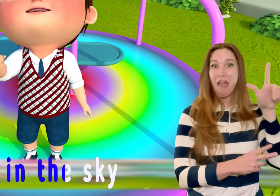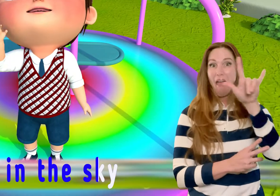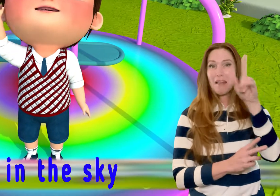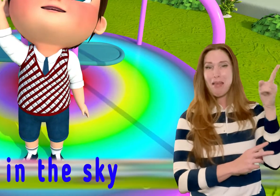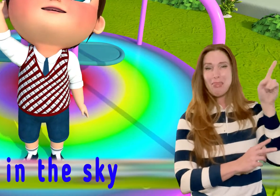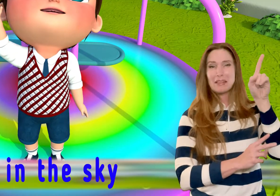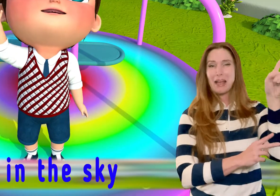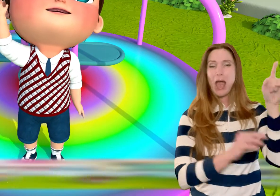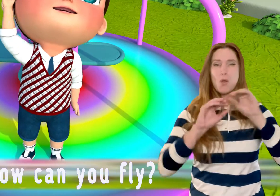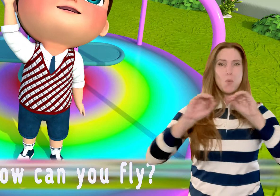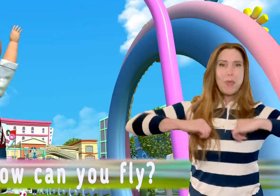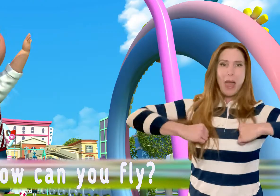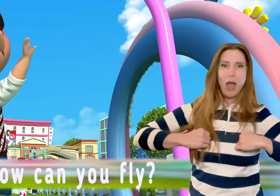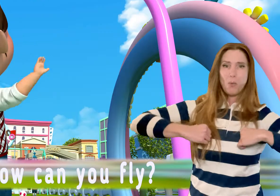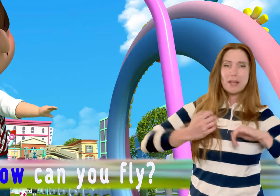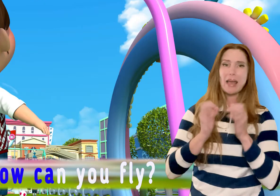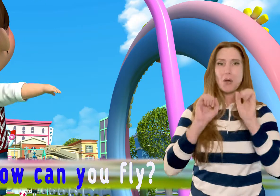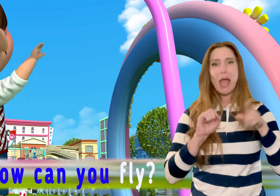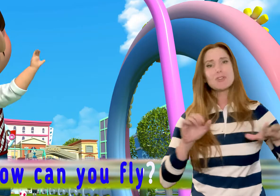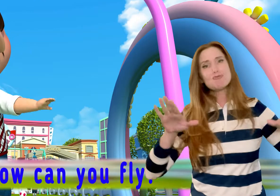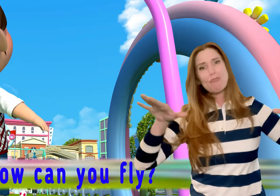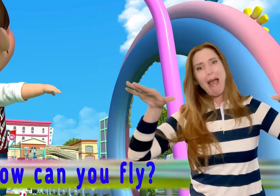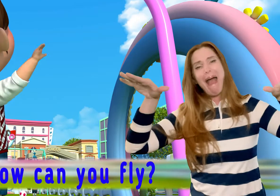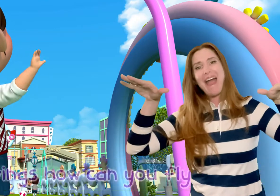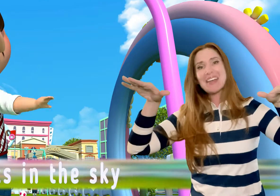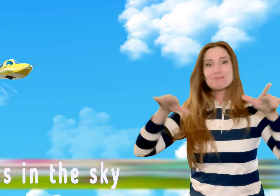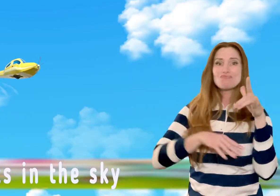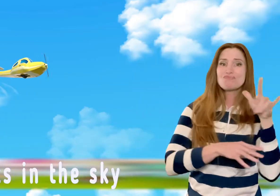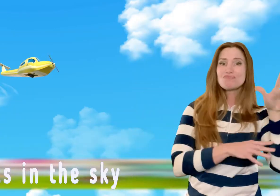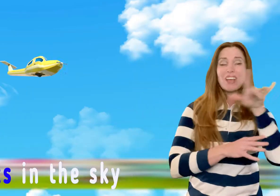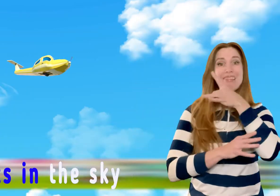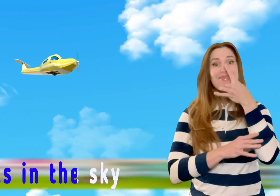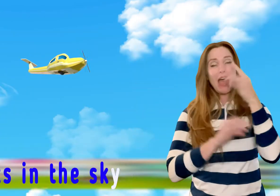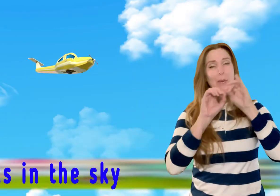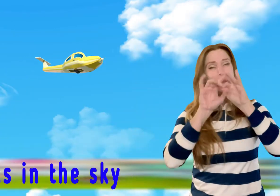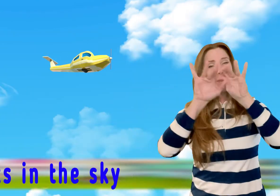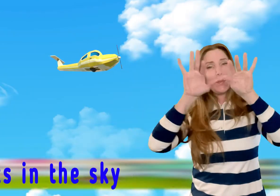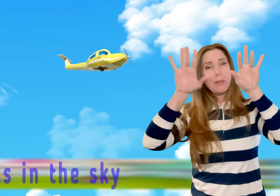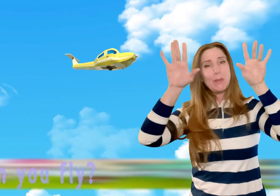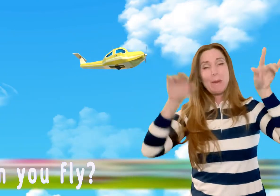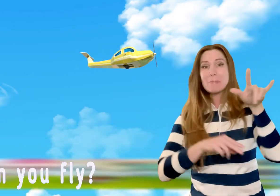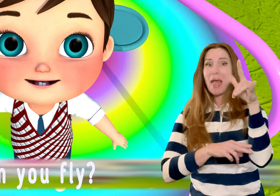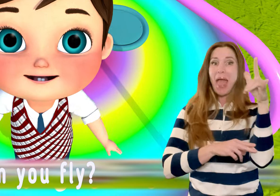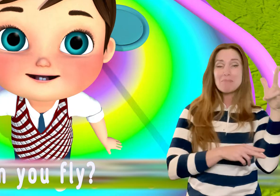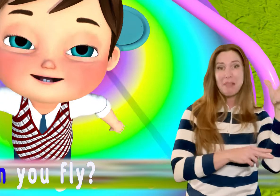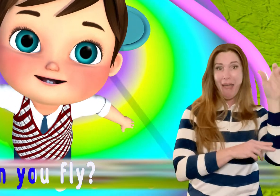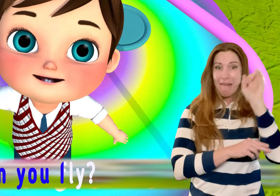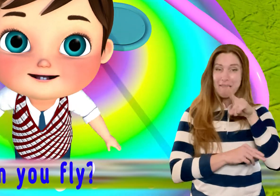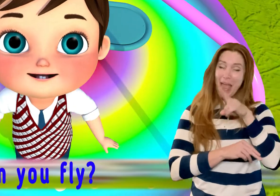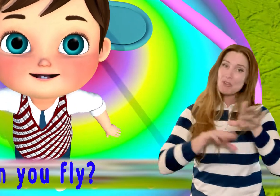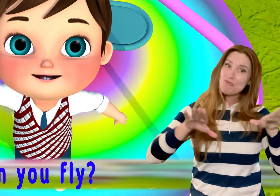Plane, plane in the sky without wings, how can you fly? Shine some lights in the sky.